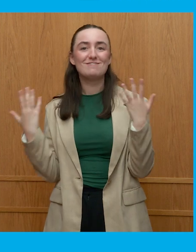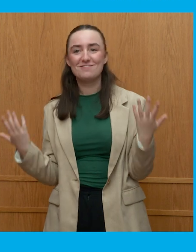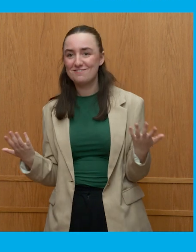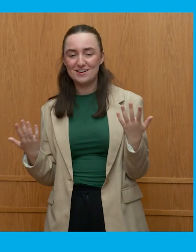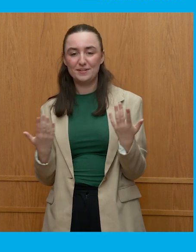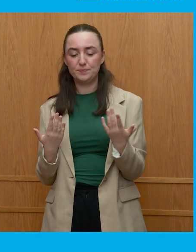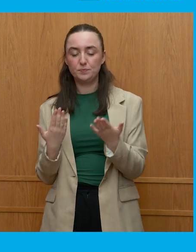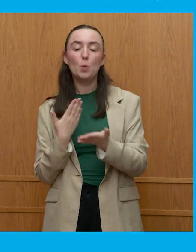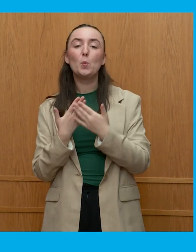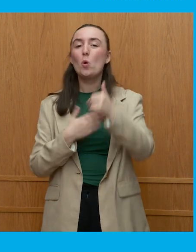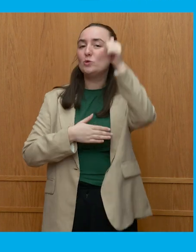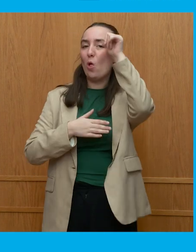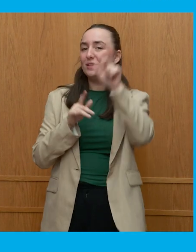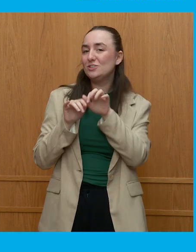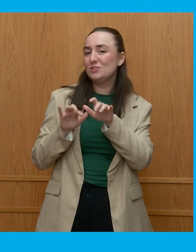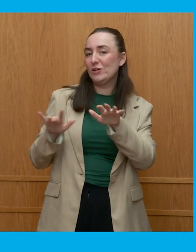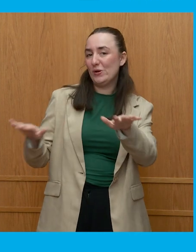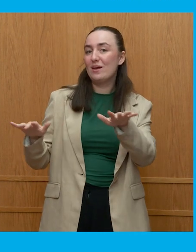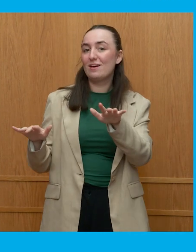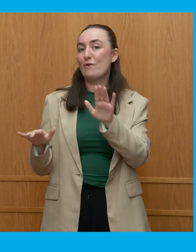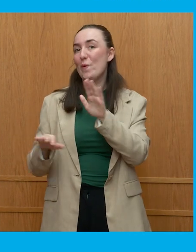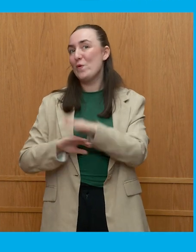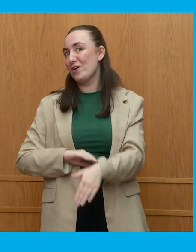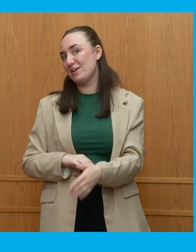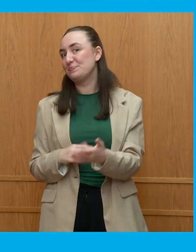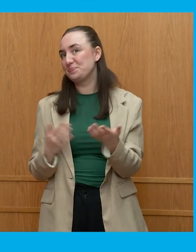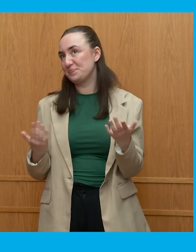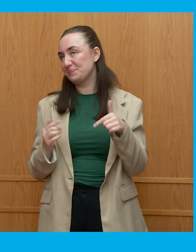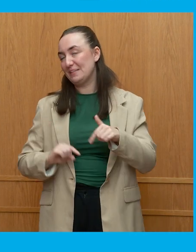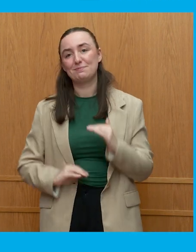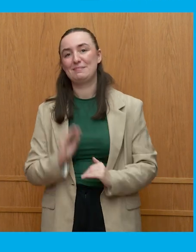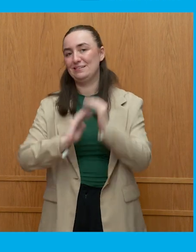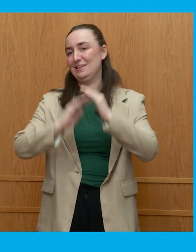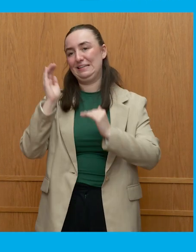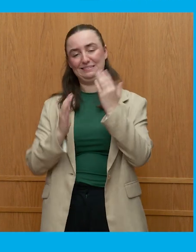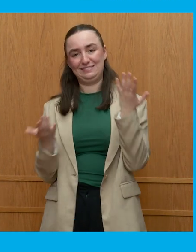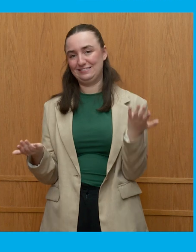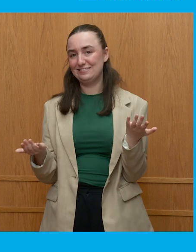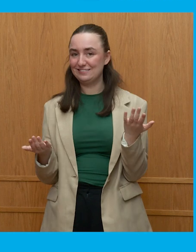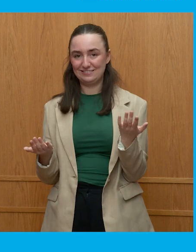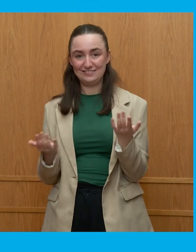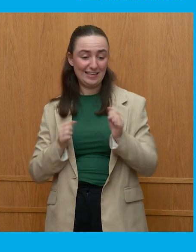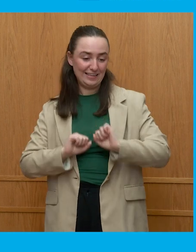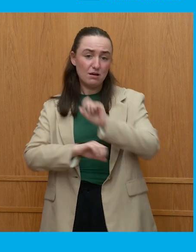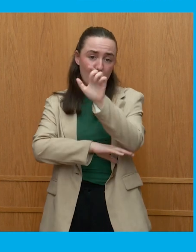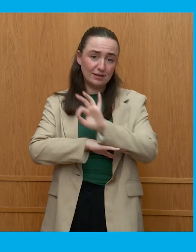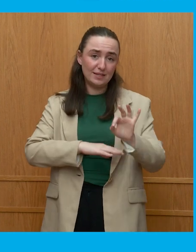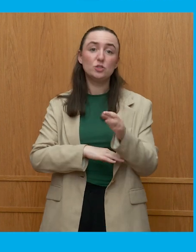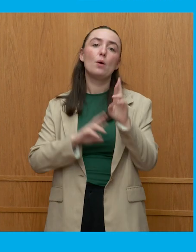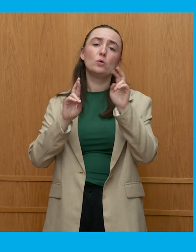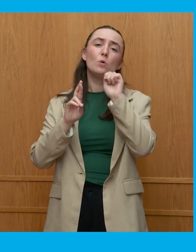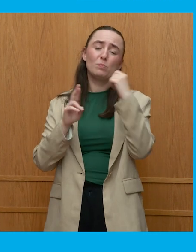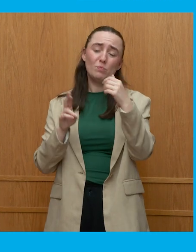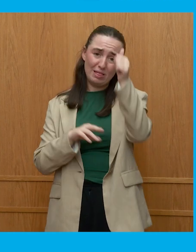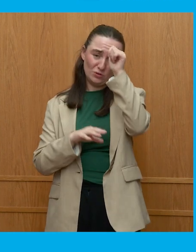more knowledge to happen about the building itself, no? About its architecture. Yeah. Because I think now